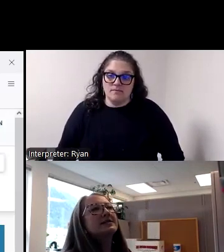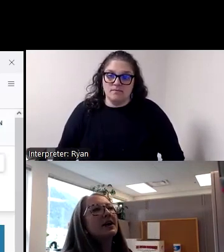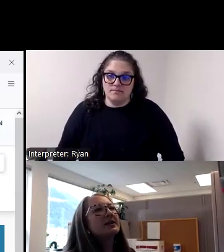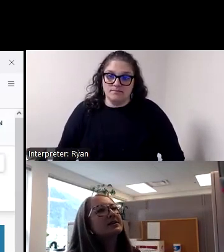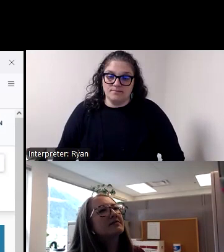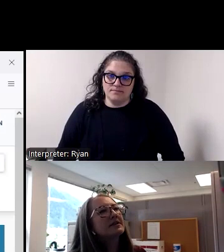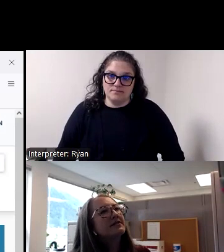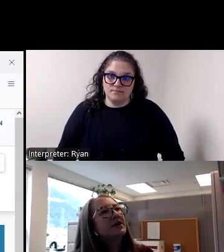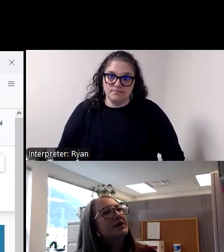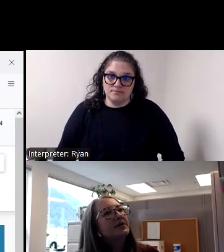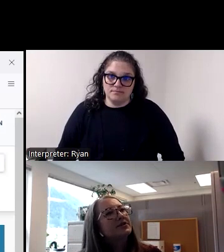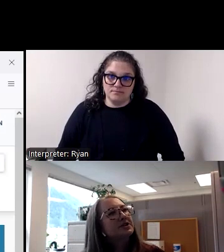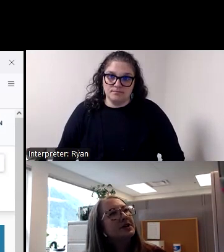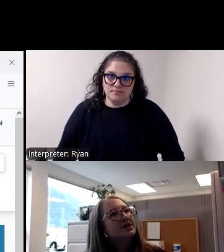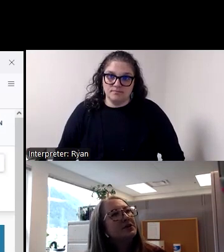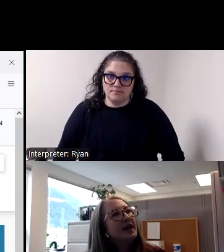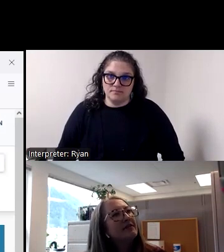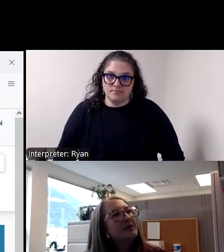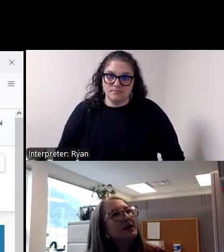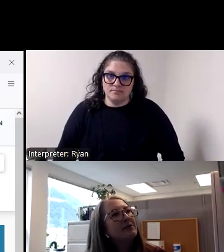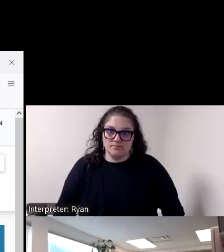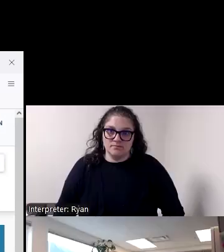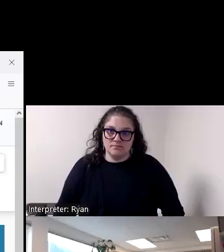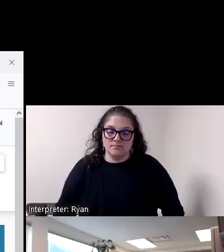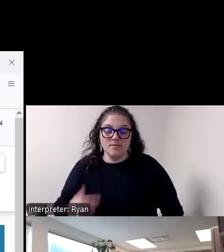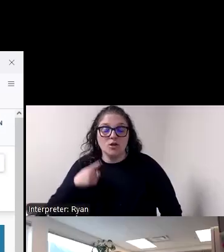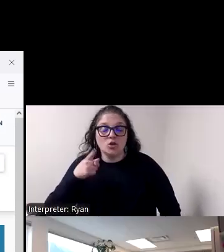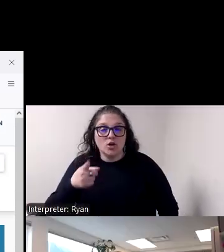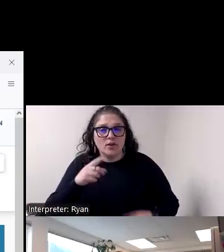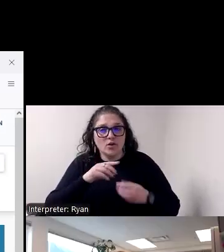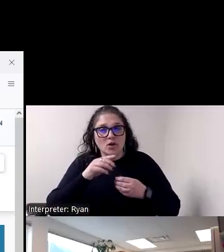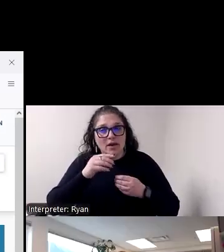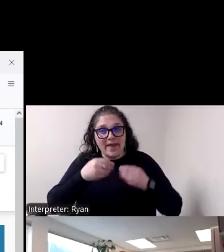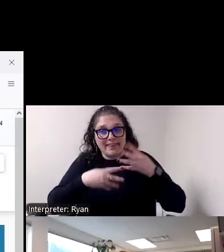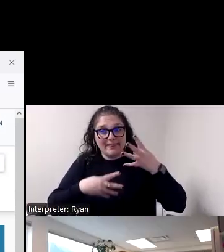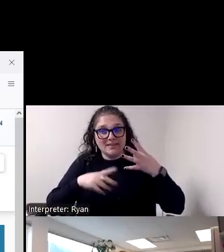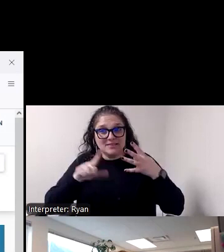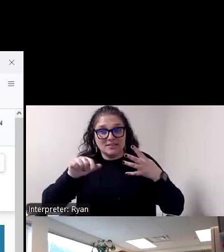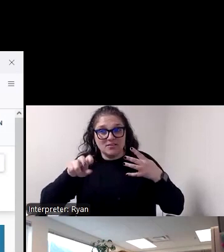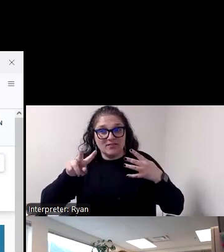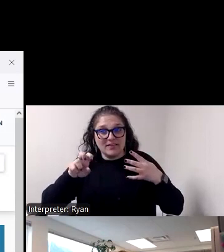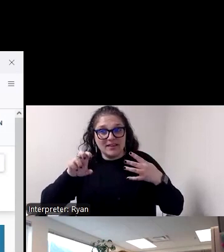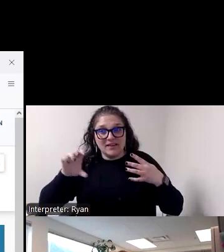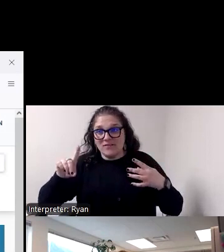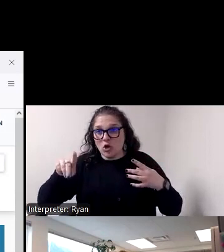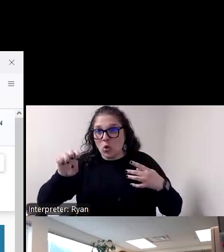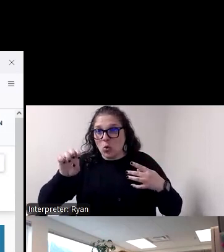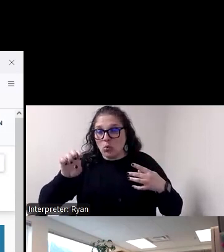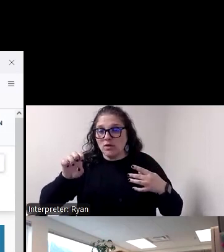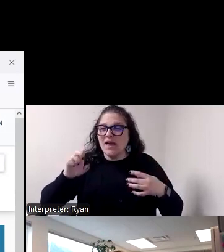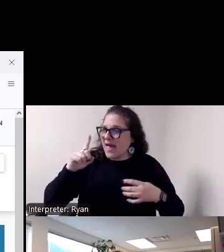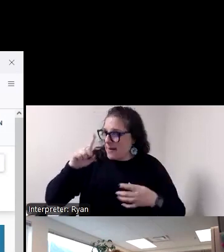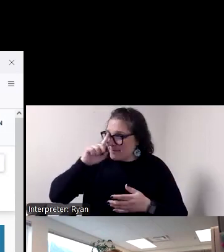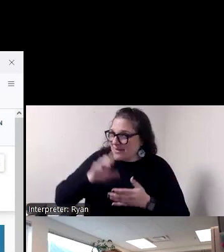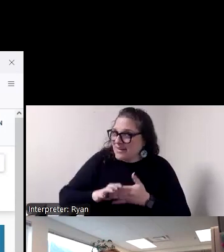Is there a list of leave codes just to make sure we have the right number code for the leave? I do believe there is a list